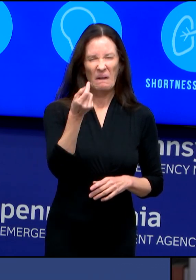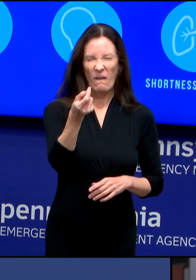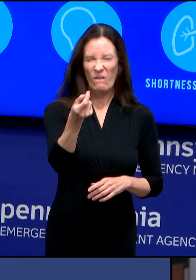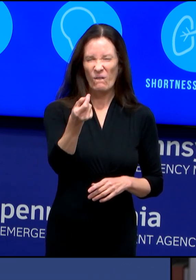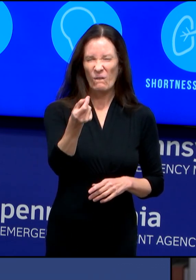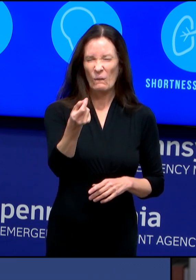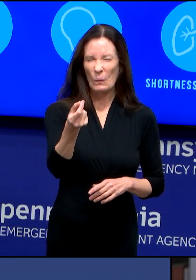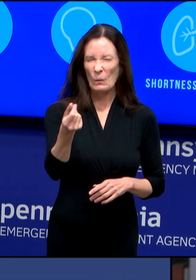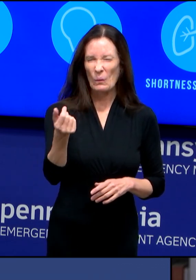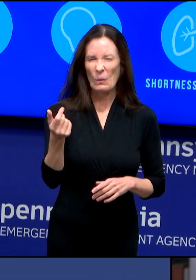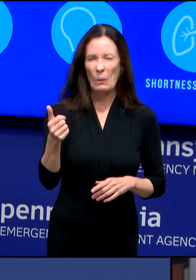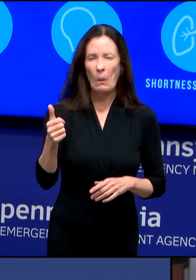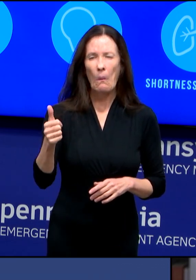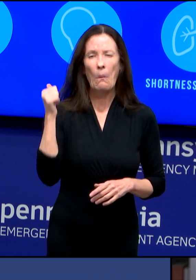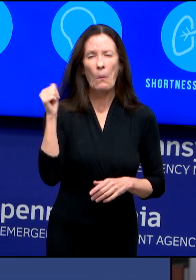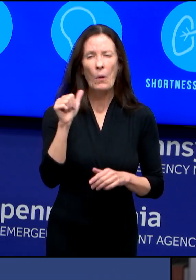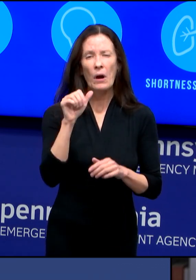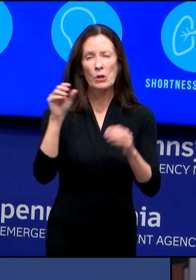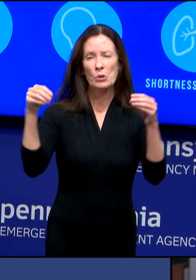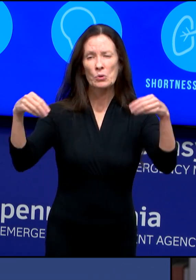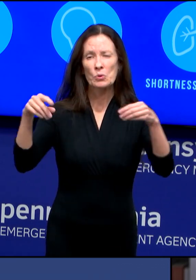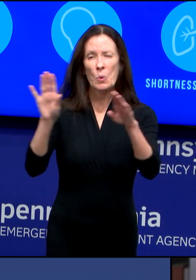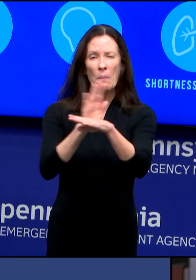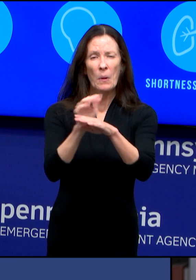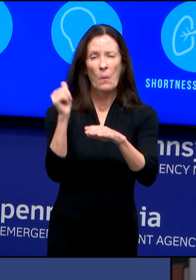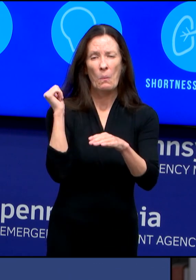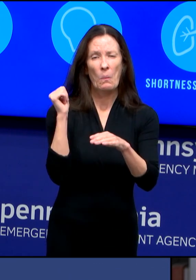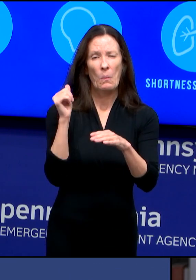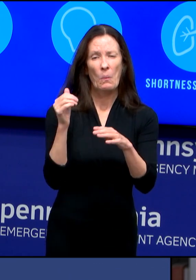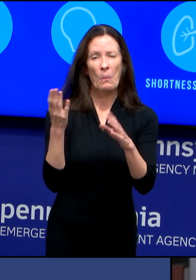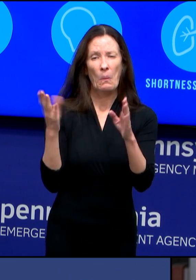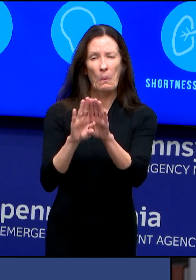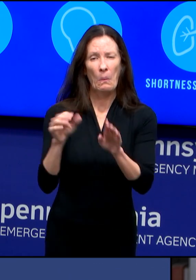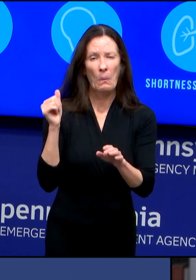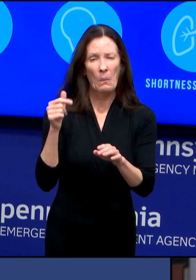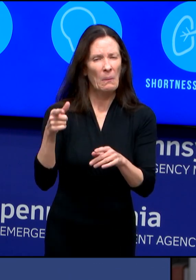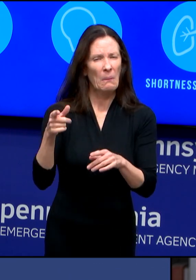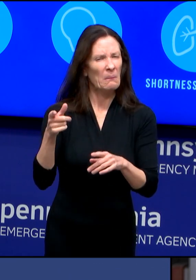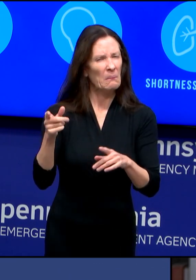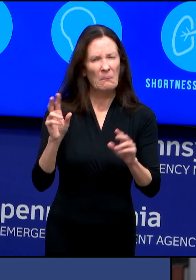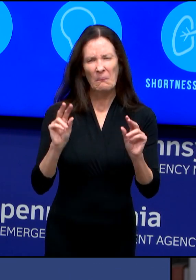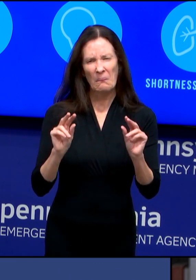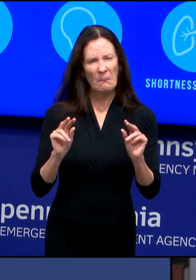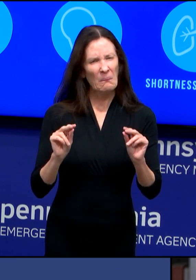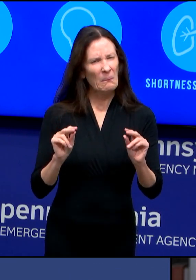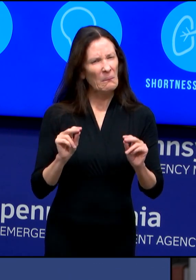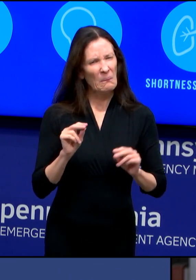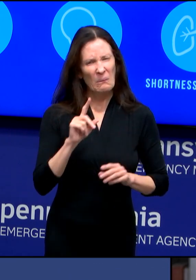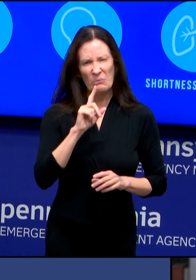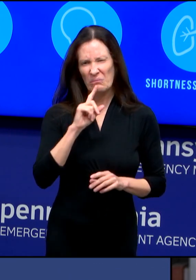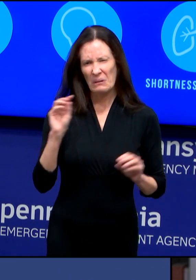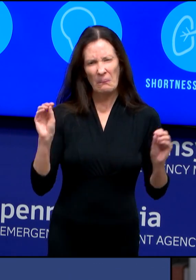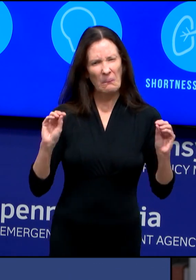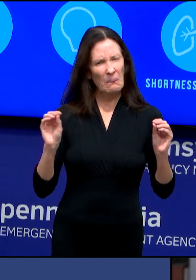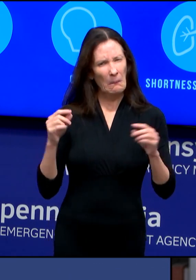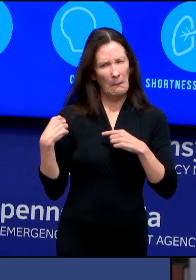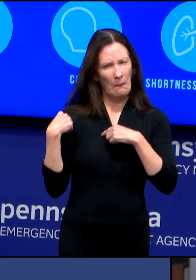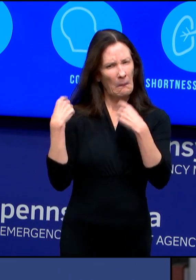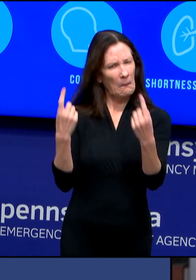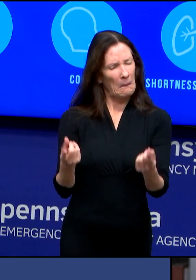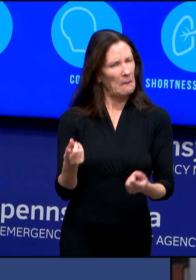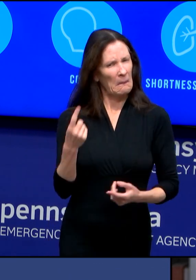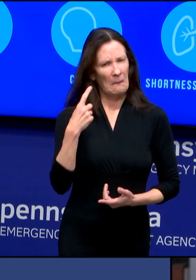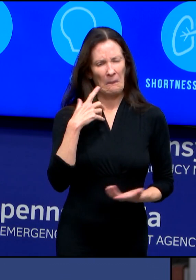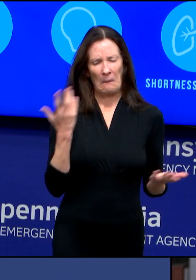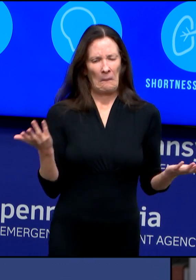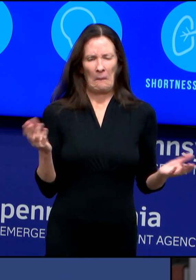comply after they were told that they were out of compliance. So I just don't know of any businesses that have not voluntarily complied. Governor, from